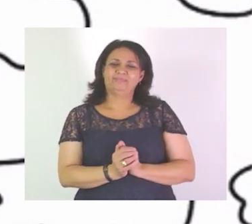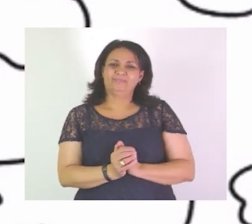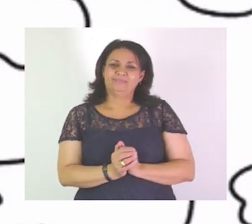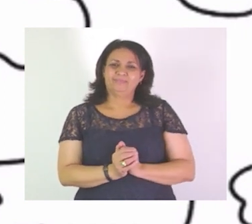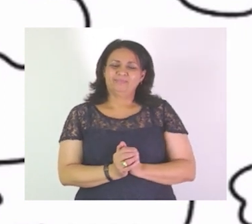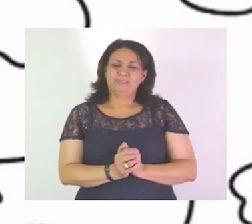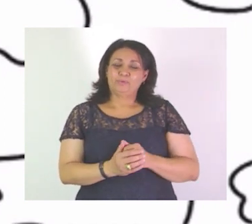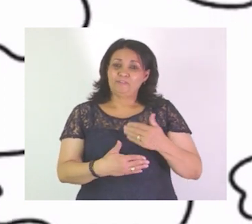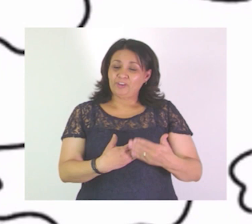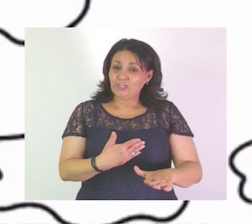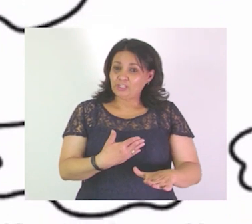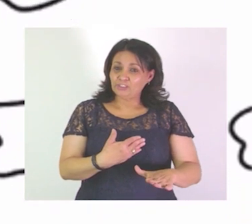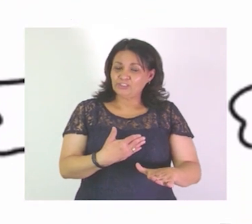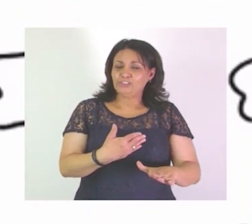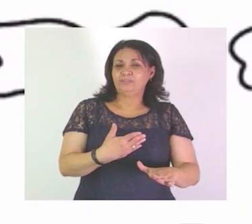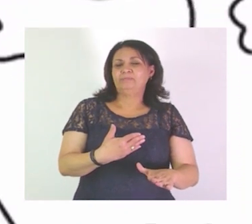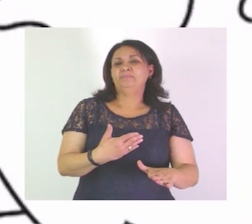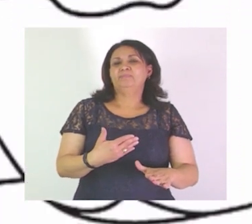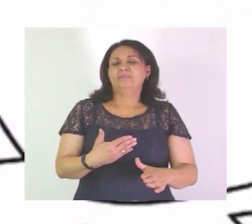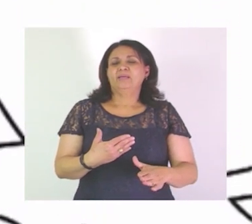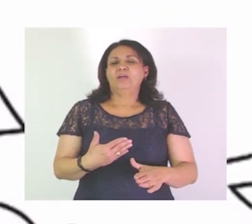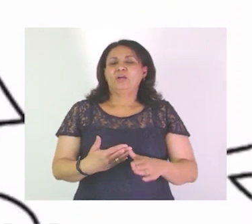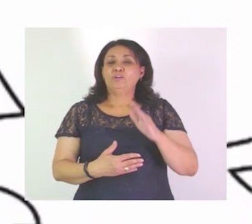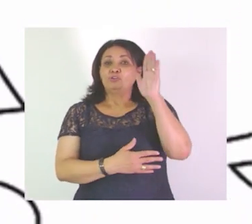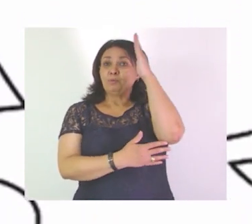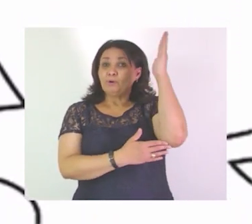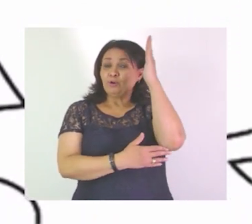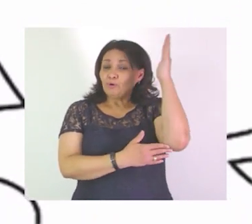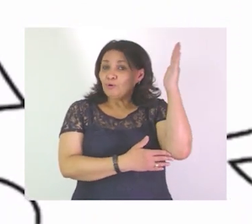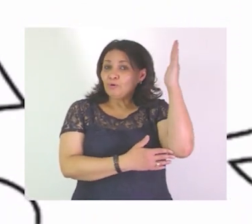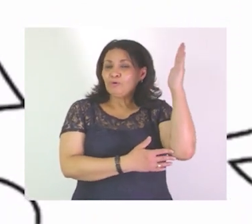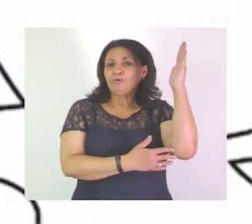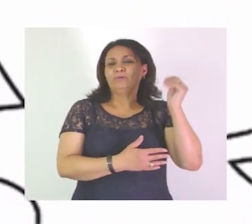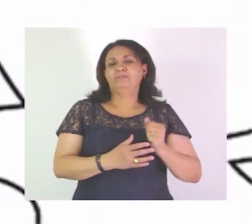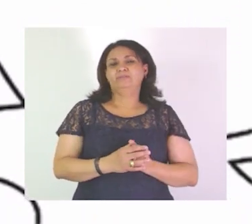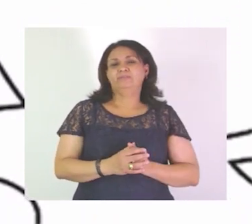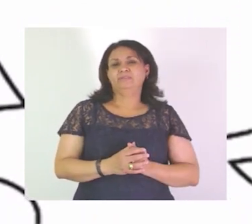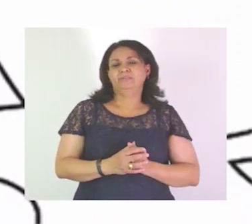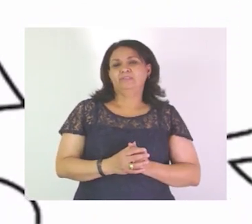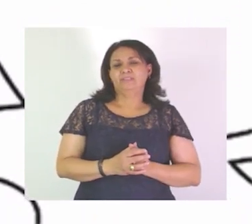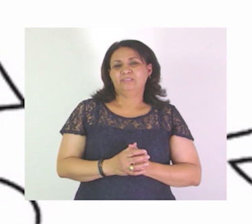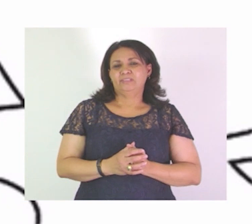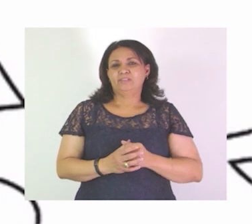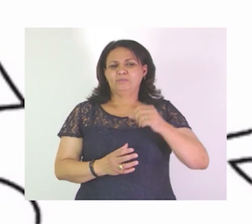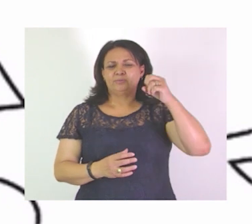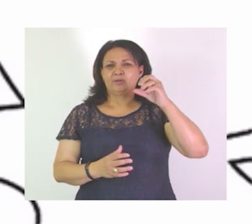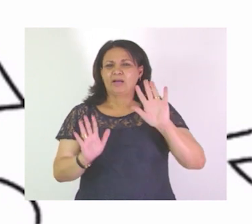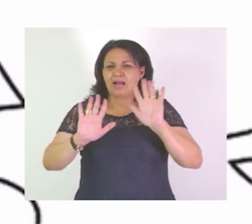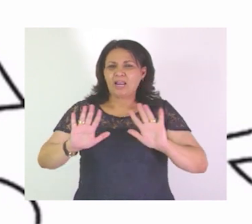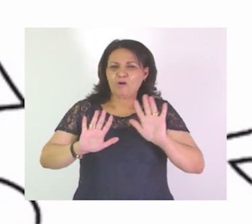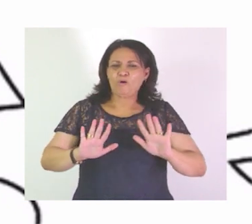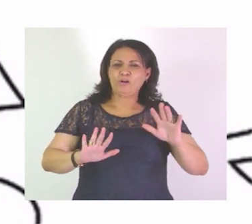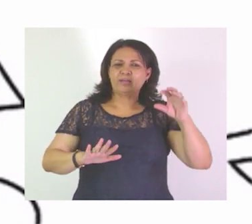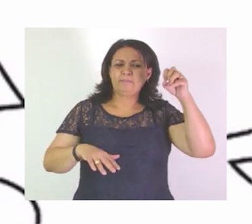After that, you move on to the next color, which is blue. Blue is going to be used to color